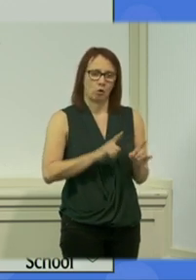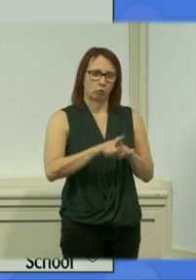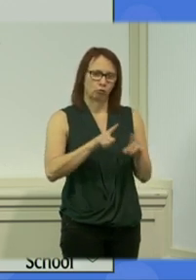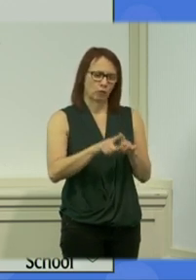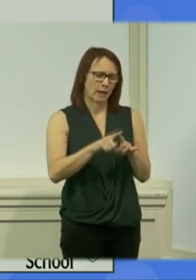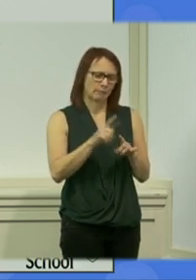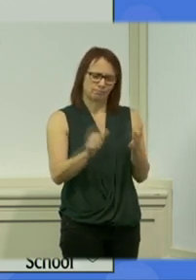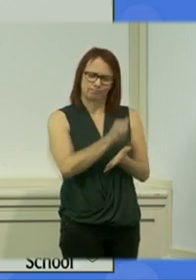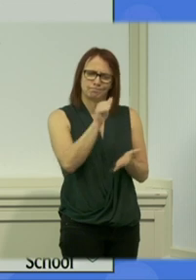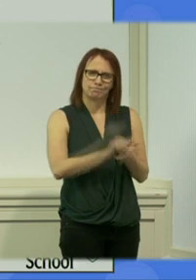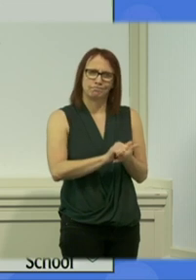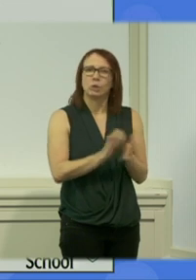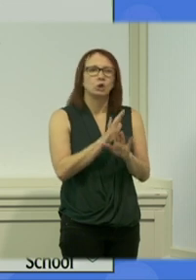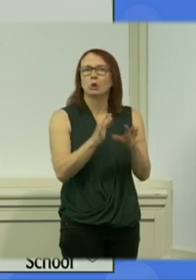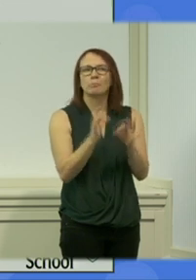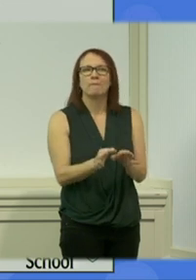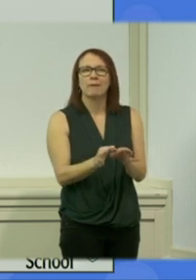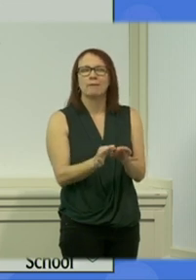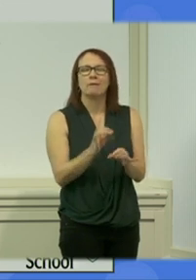as possible. It will not be perfect.